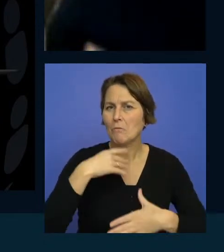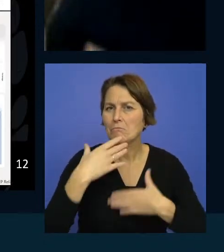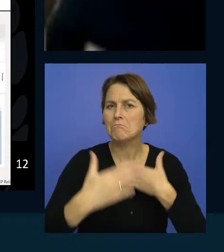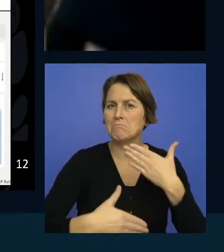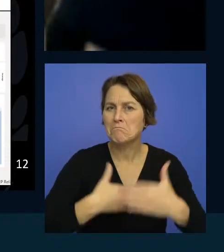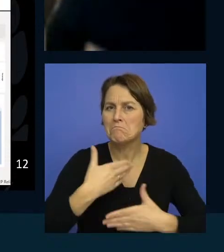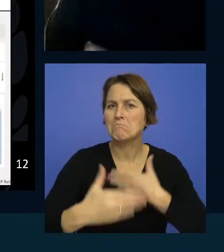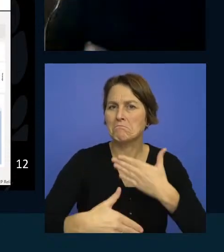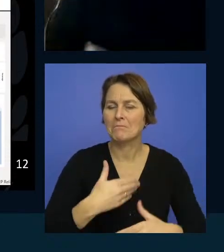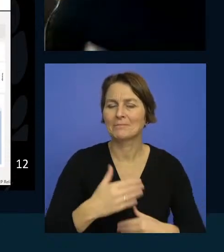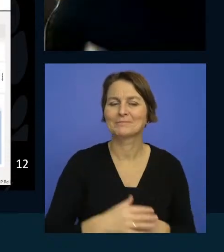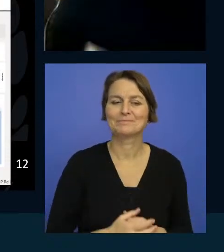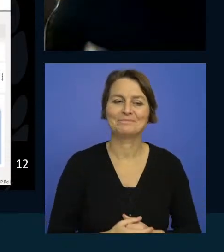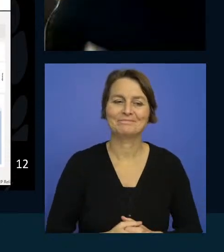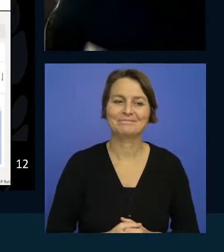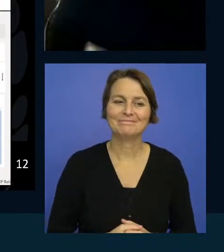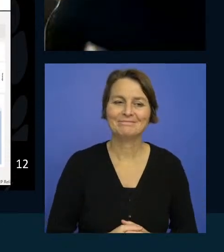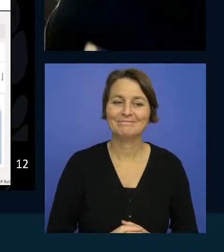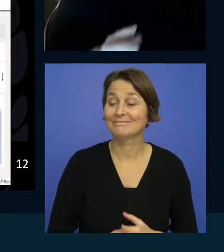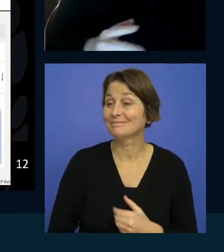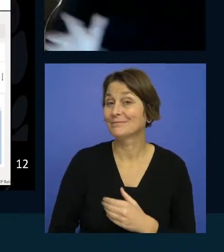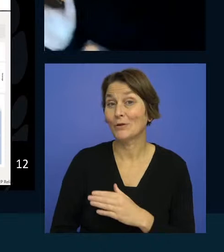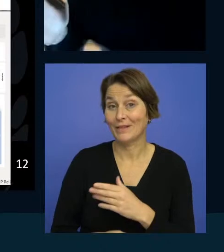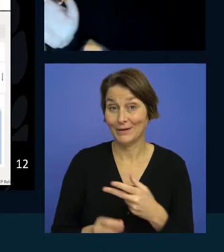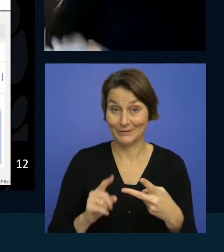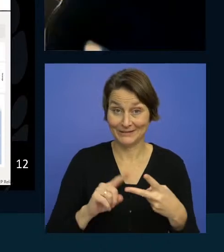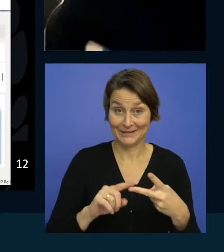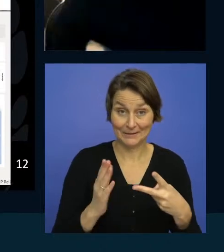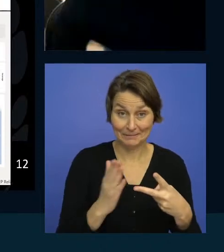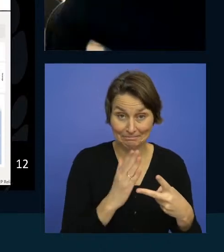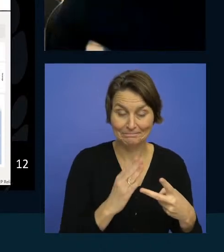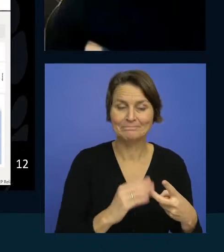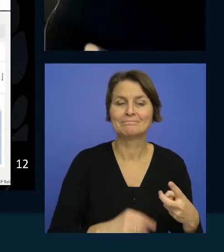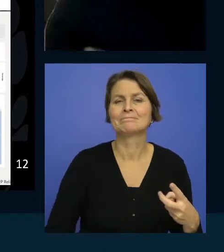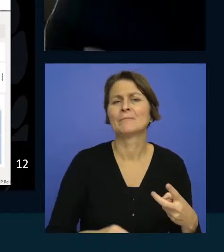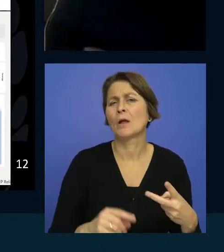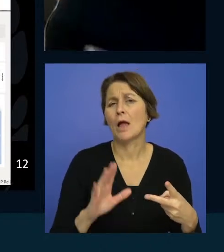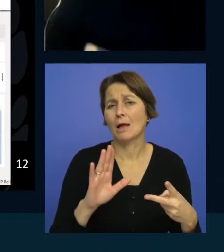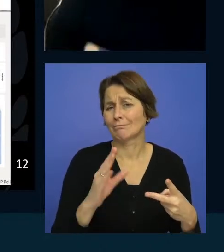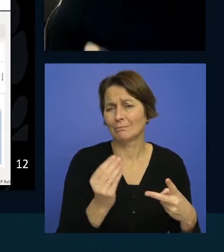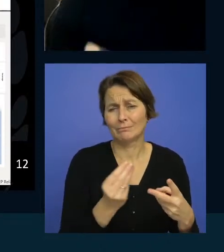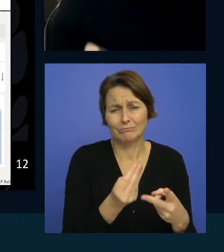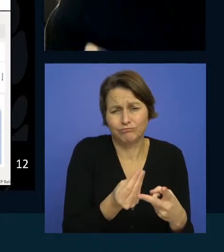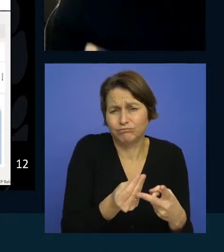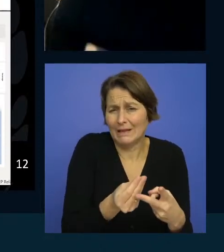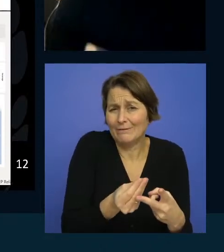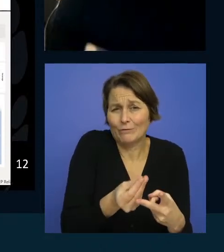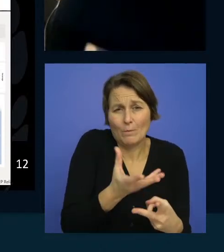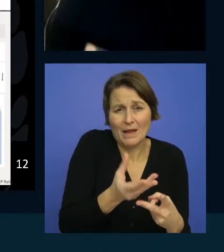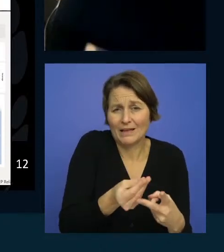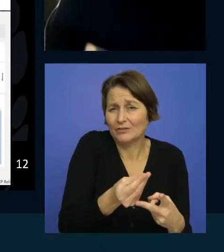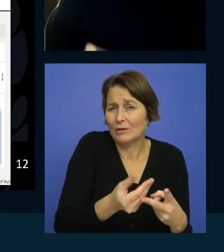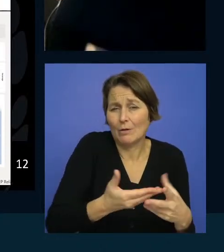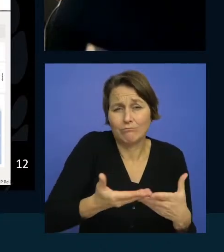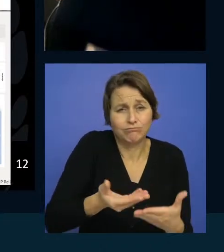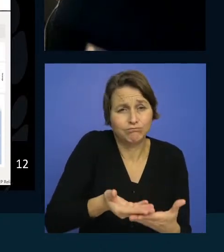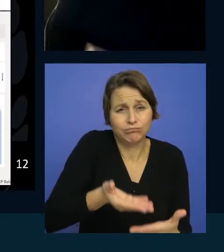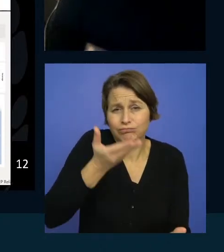So that is Workplace Analytics. There are plenty of more information if you want to dig a little bit further down into that